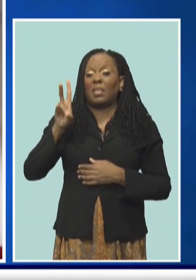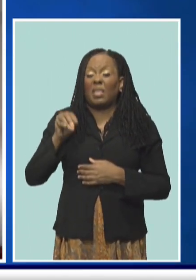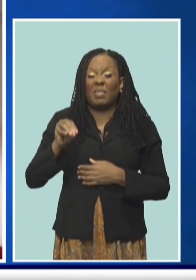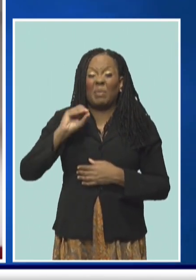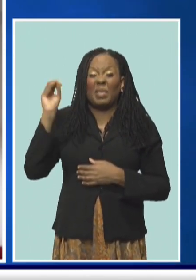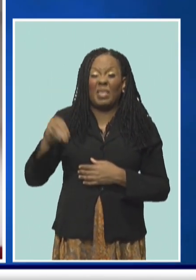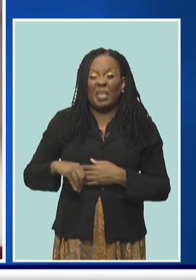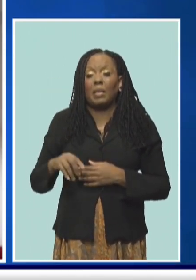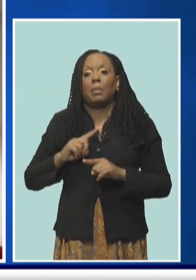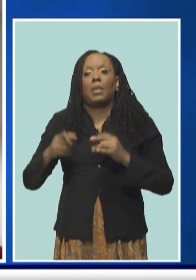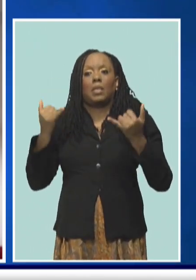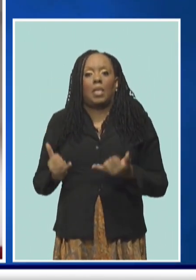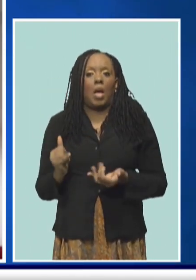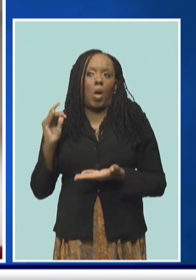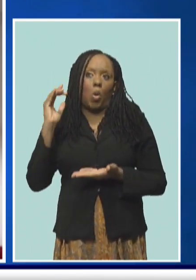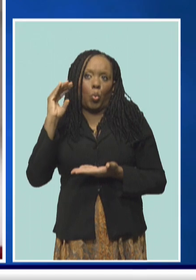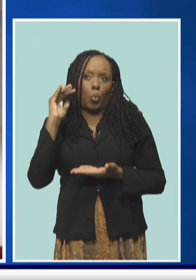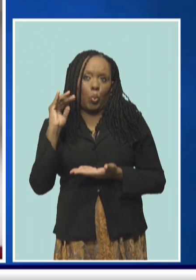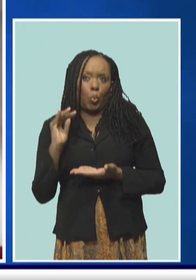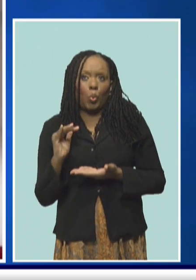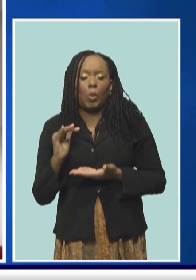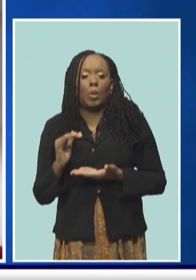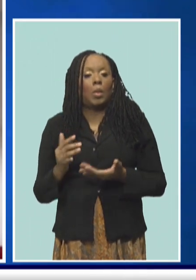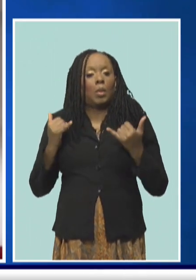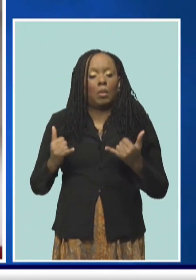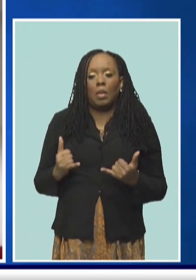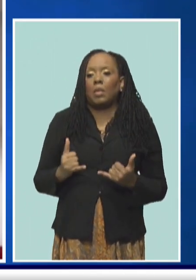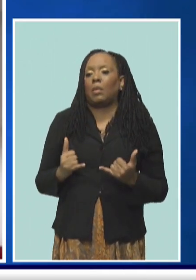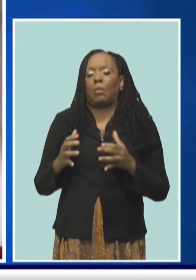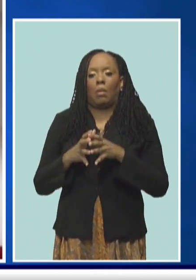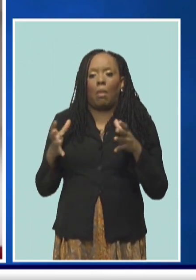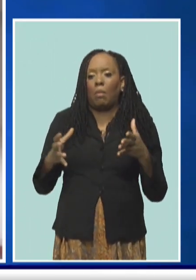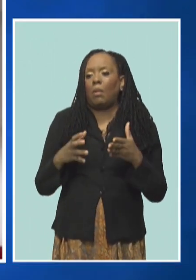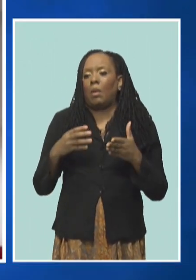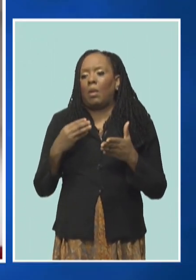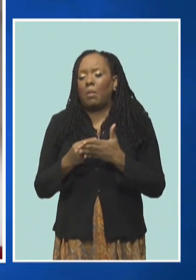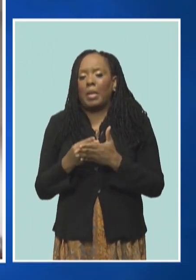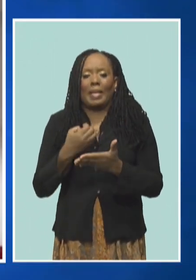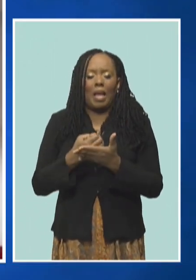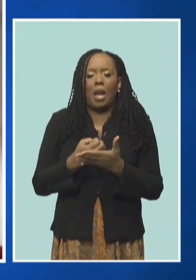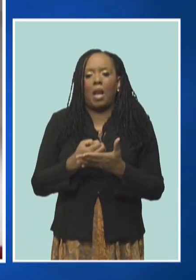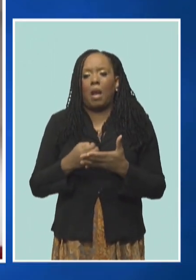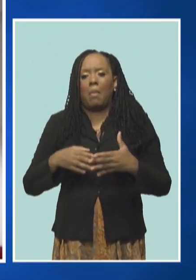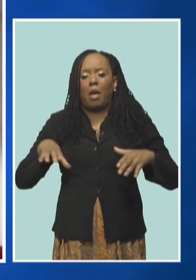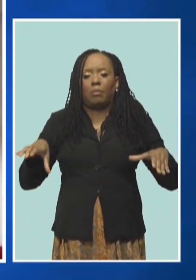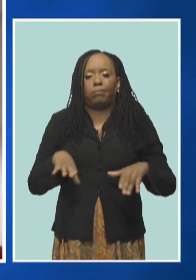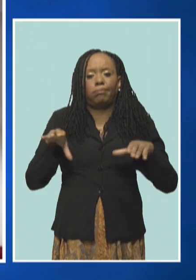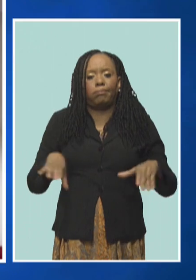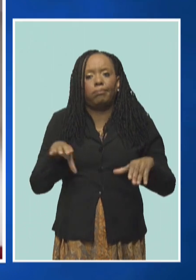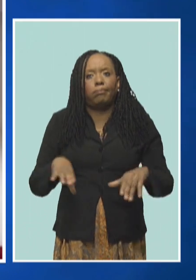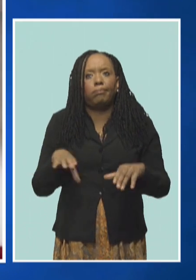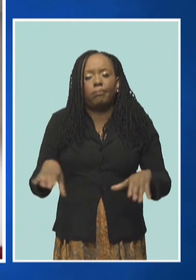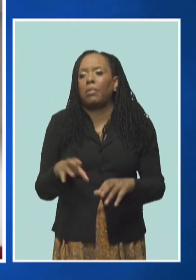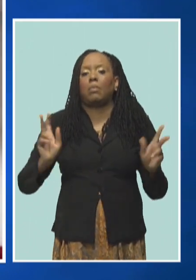170%. And the financial sector is quite robust with, with capital adequacy and non-performing